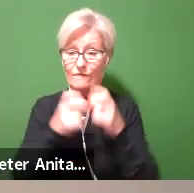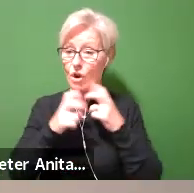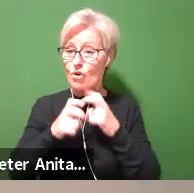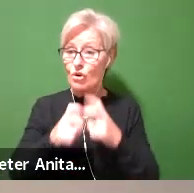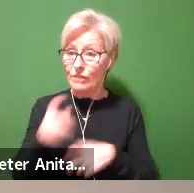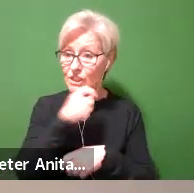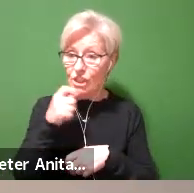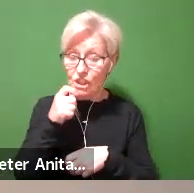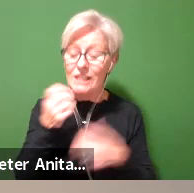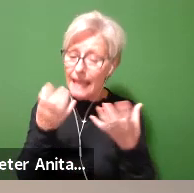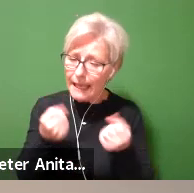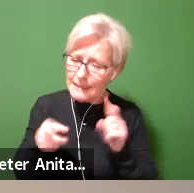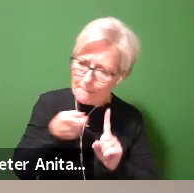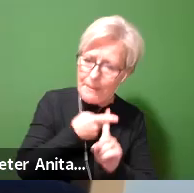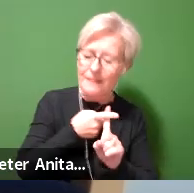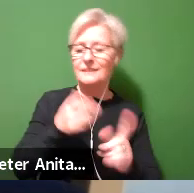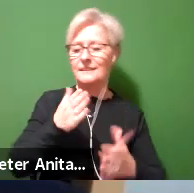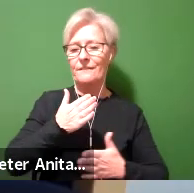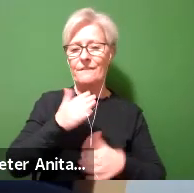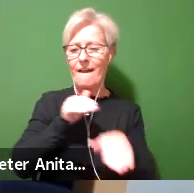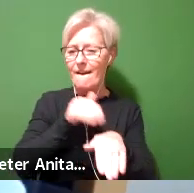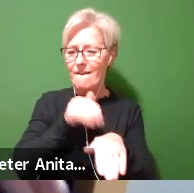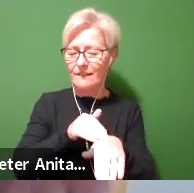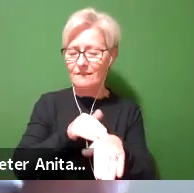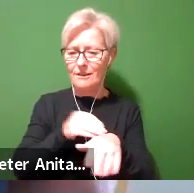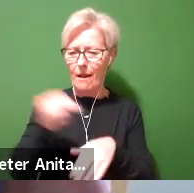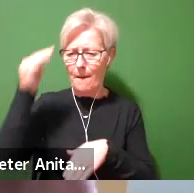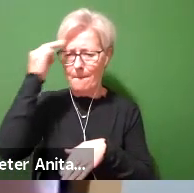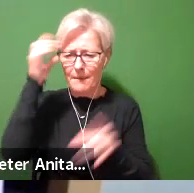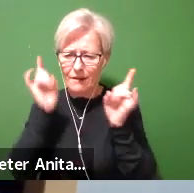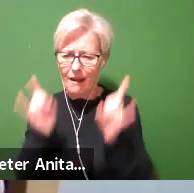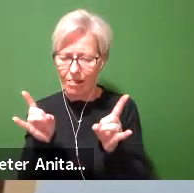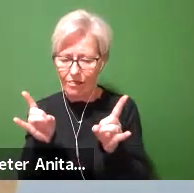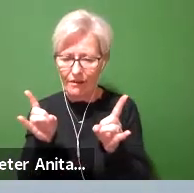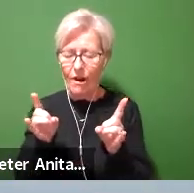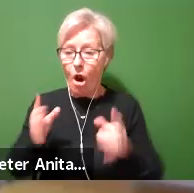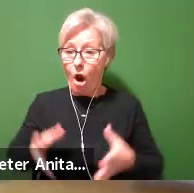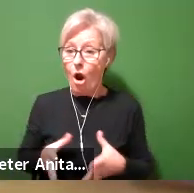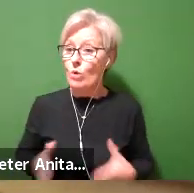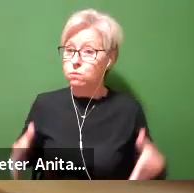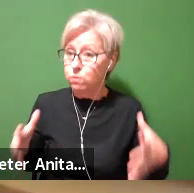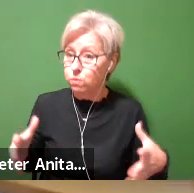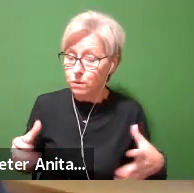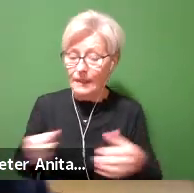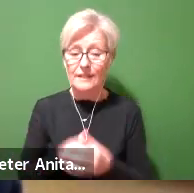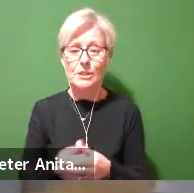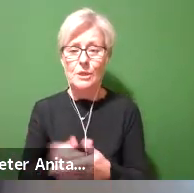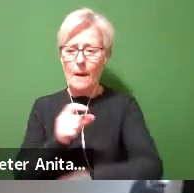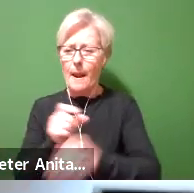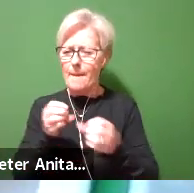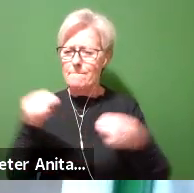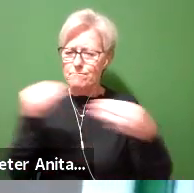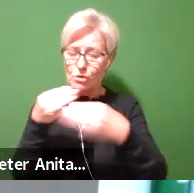on our mental well-being, helps us maintain a healthy weight, protects our bones, and reduces our risk of developing disease of the